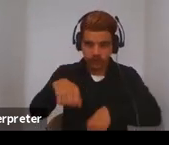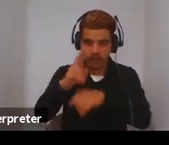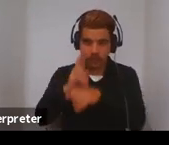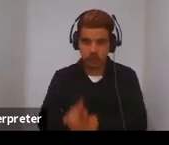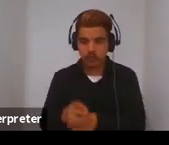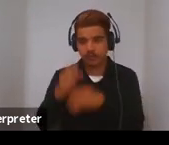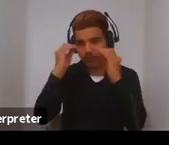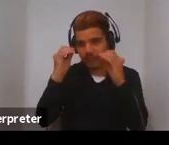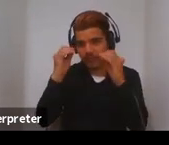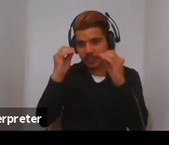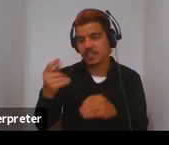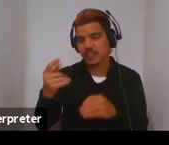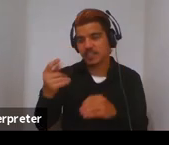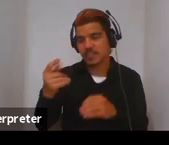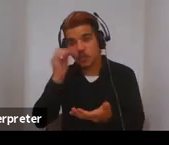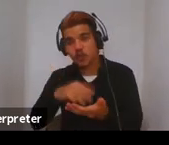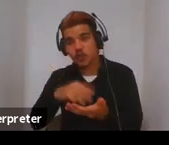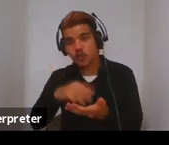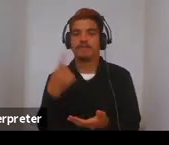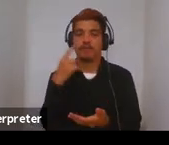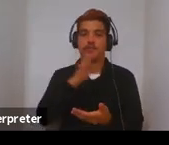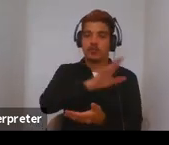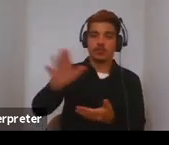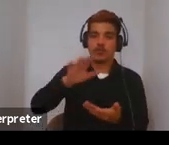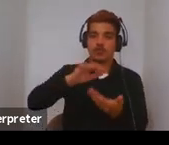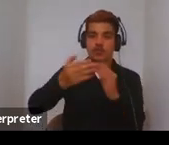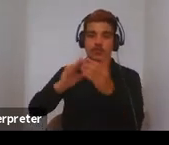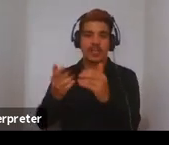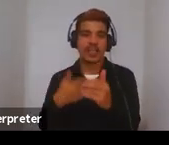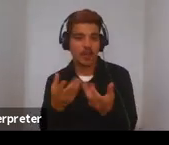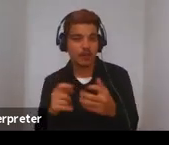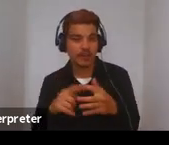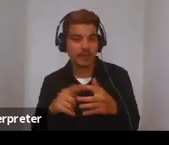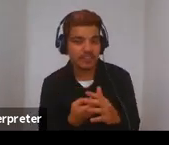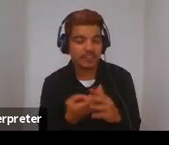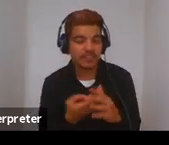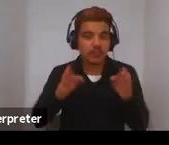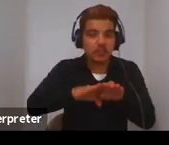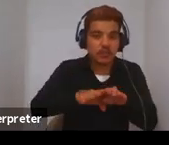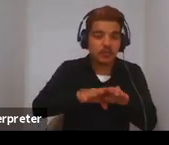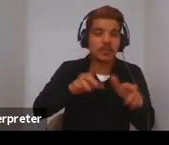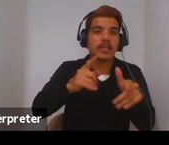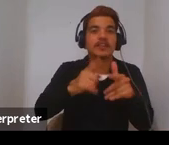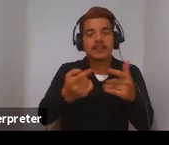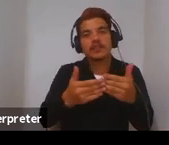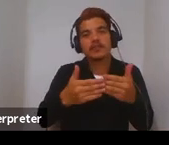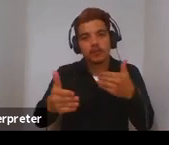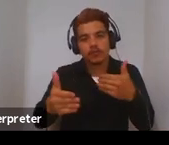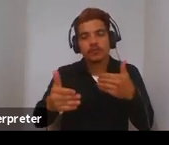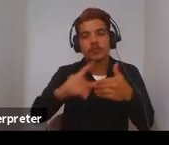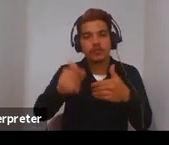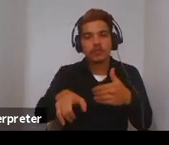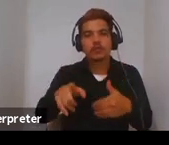learning tools in your community. I wanted to kind of start to conclude and then move into questions